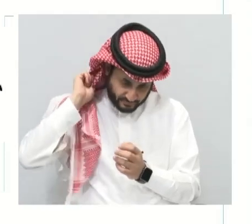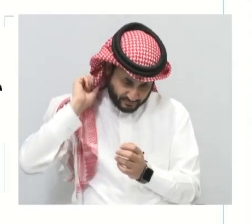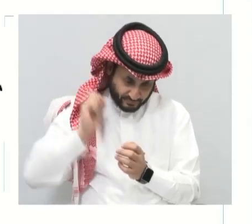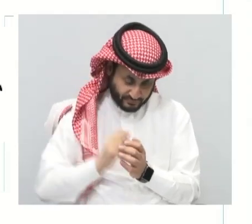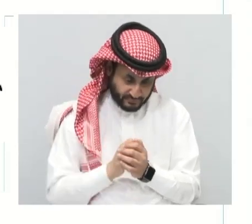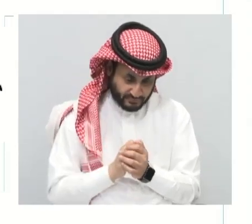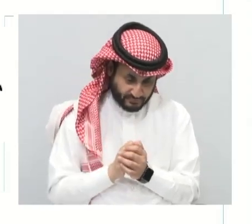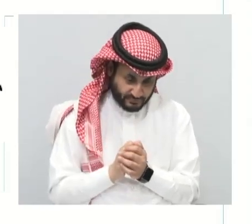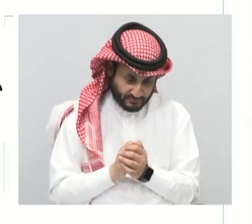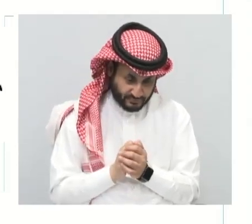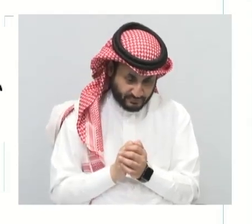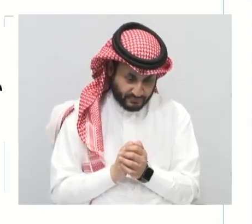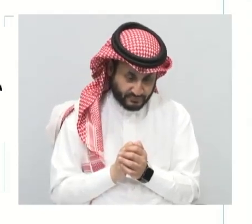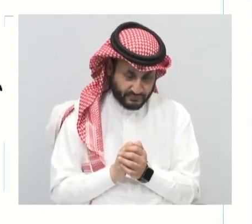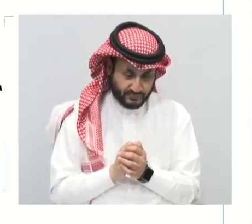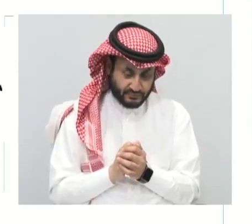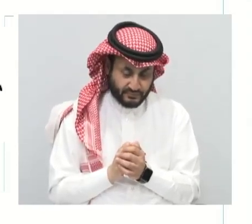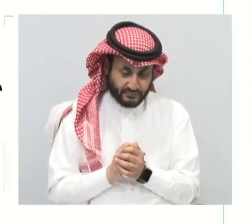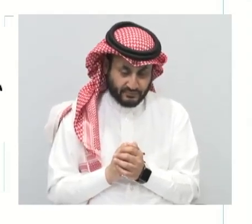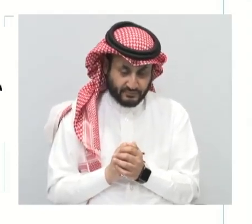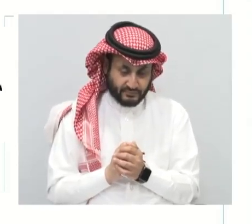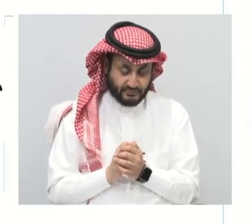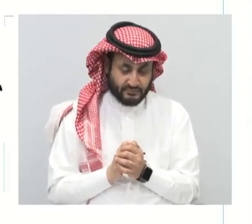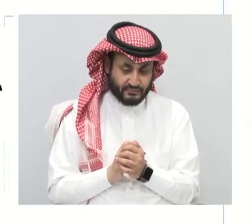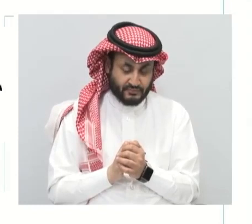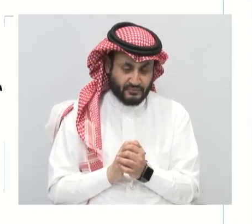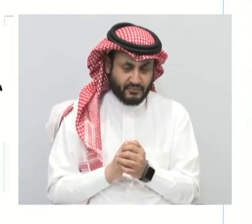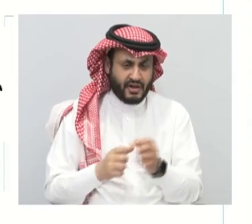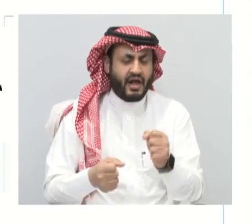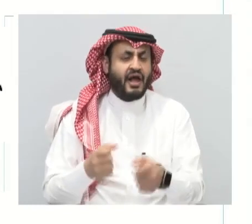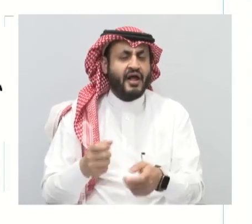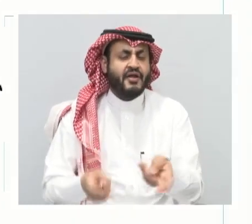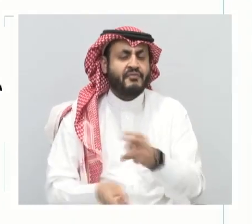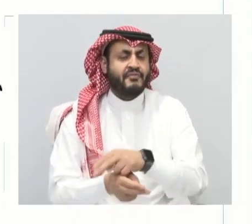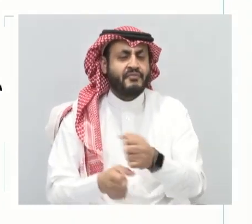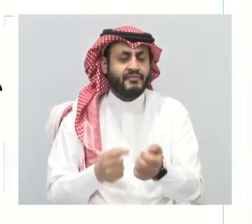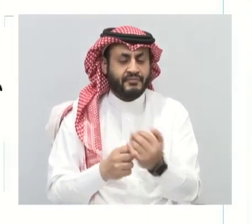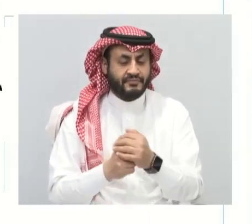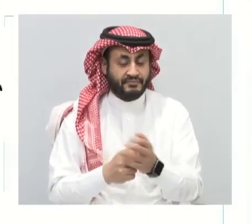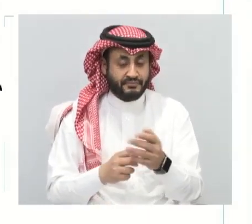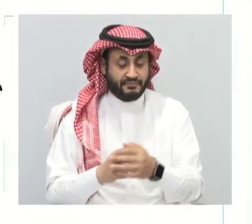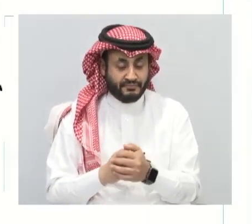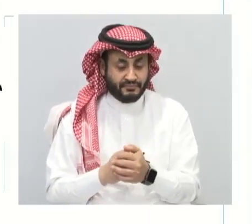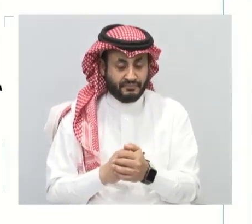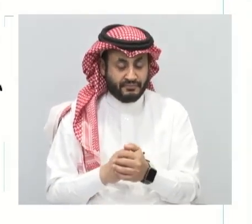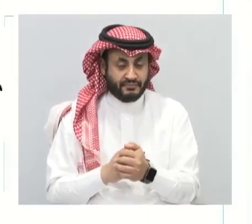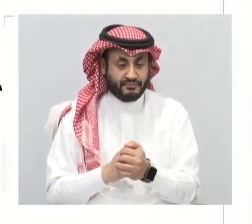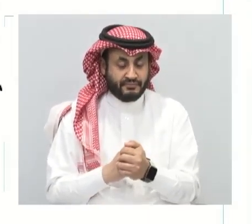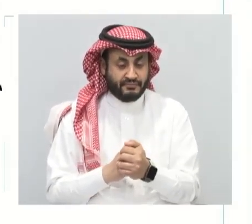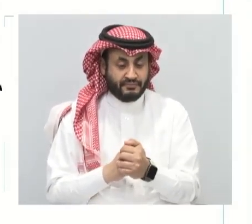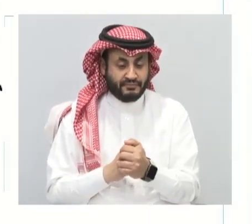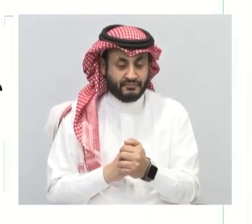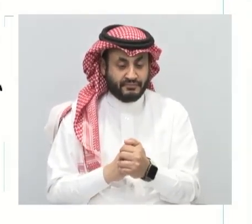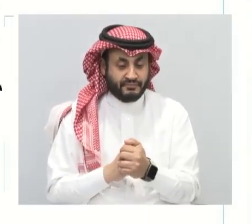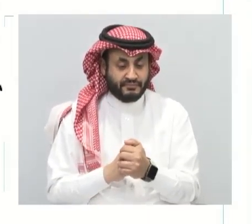form of the verb, and by changing the form of the verb, you change the tense, the time of the sentence. And if you use it in the past